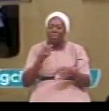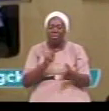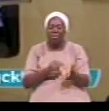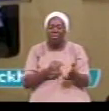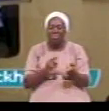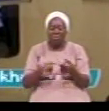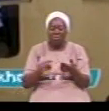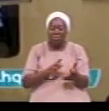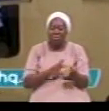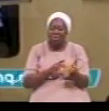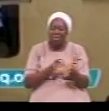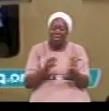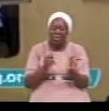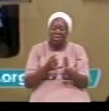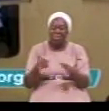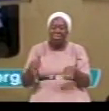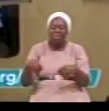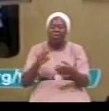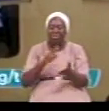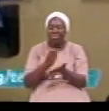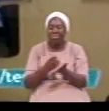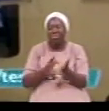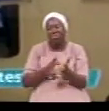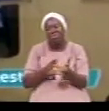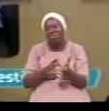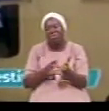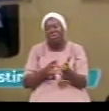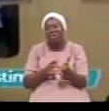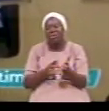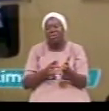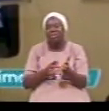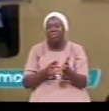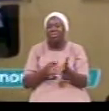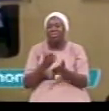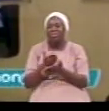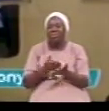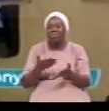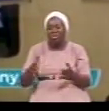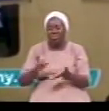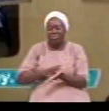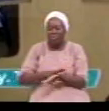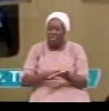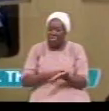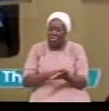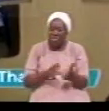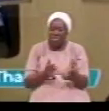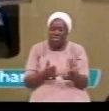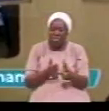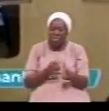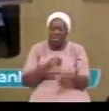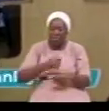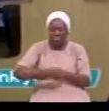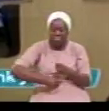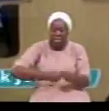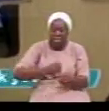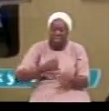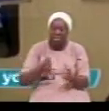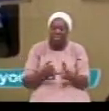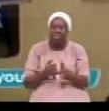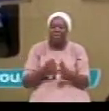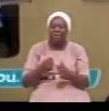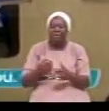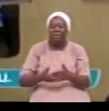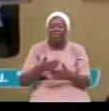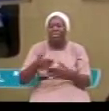And he gave me some tablets and some oil and something to rub it and bandage it. The following day,